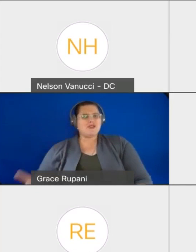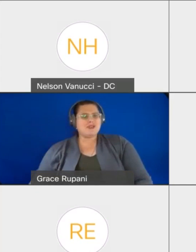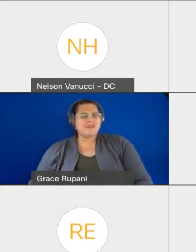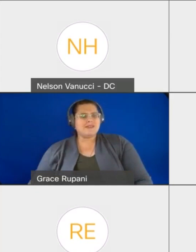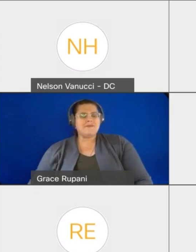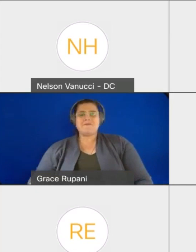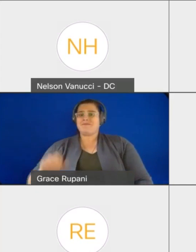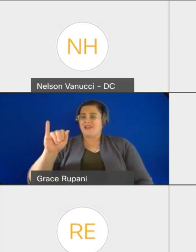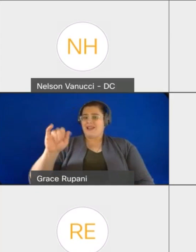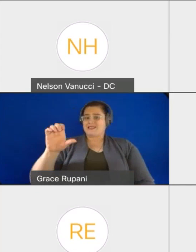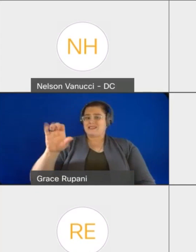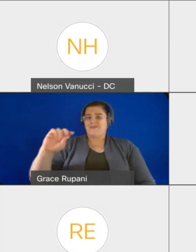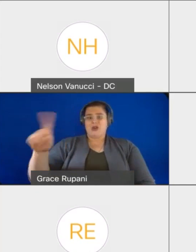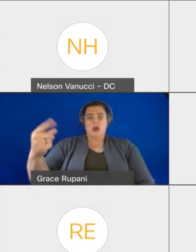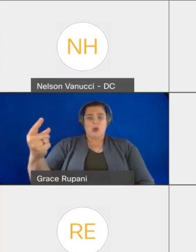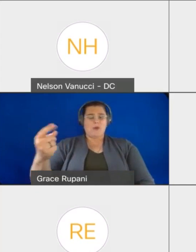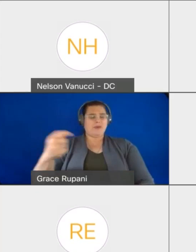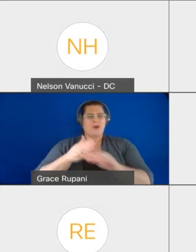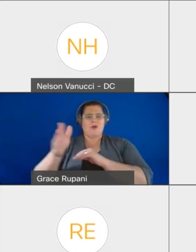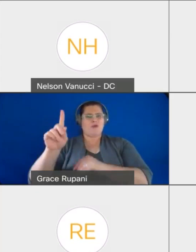alone is over 1,000 people.